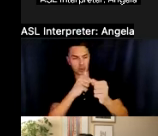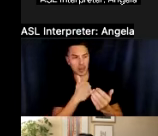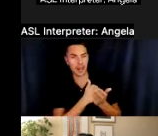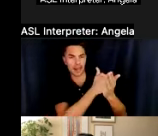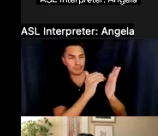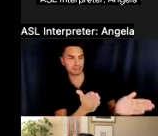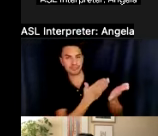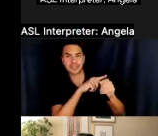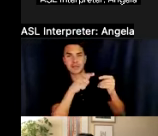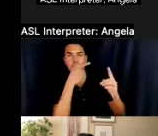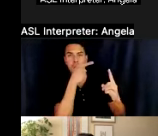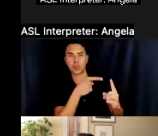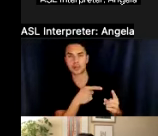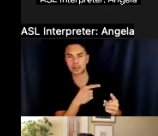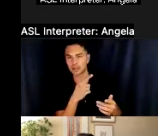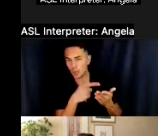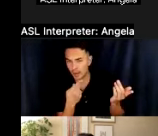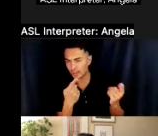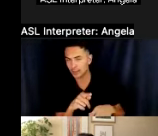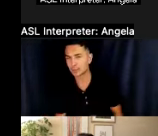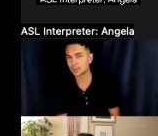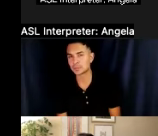different points?